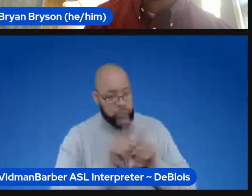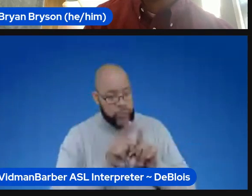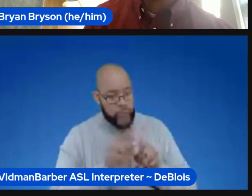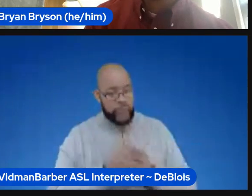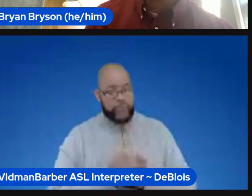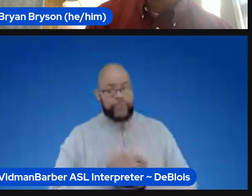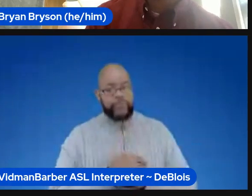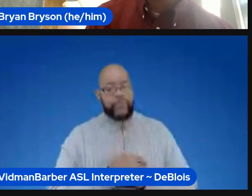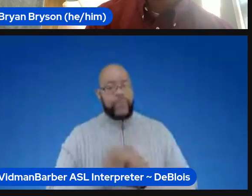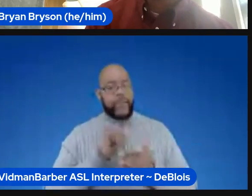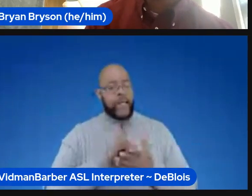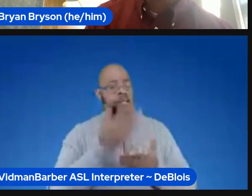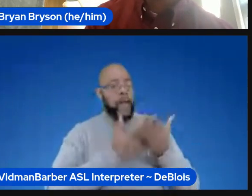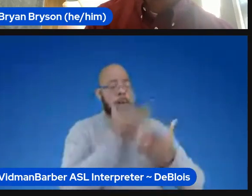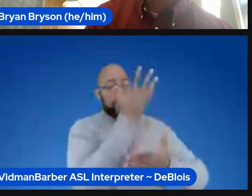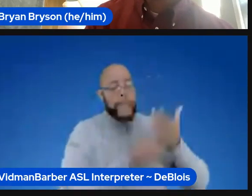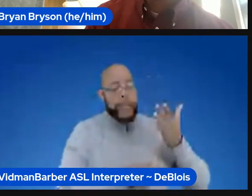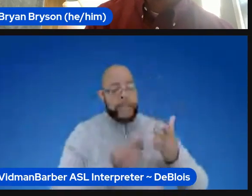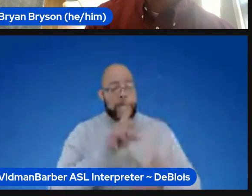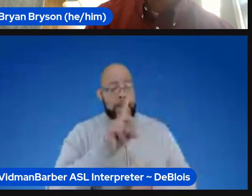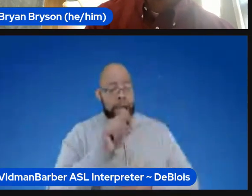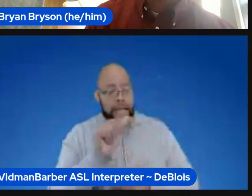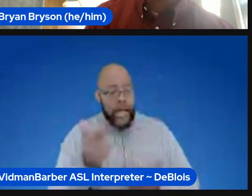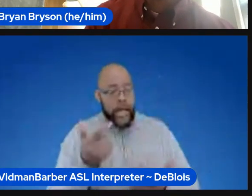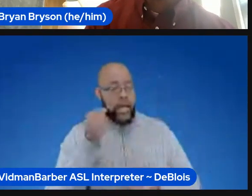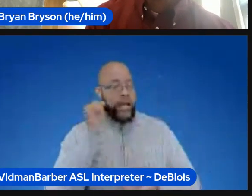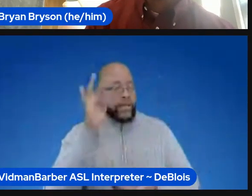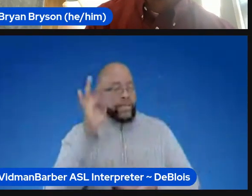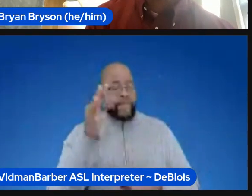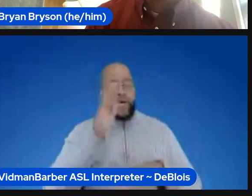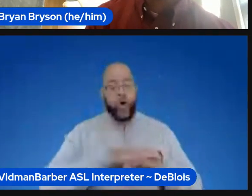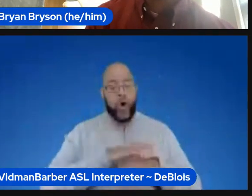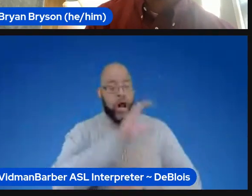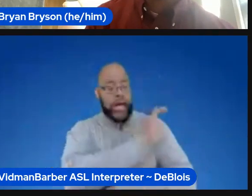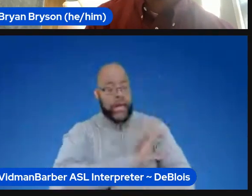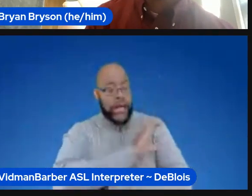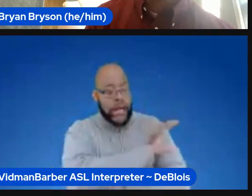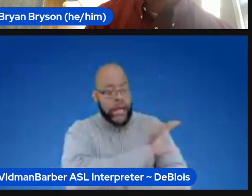missing data, whether it's on the clinical or